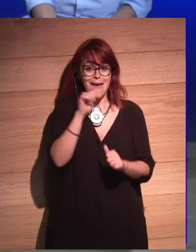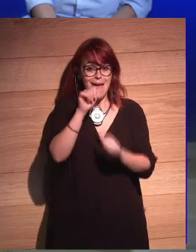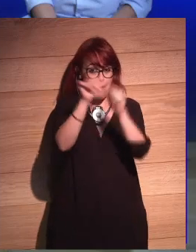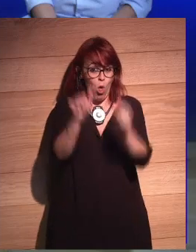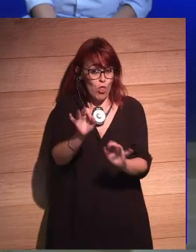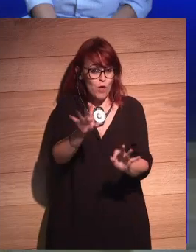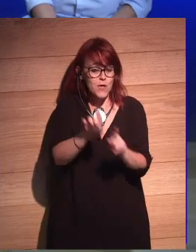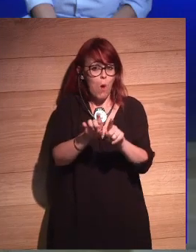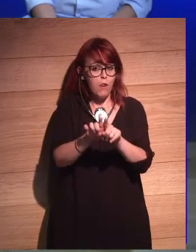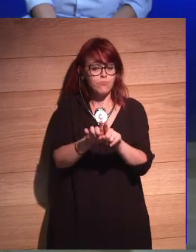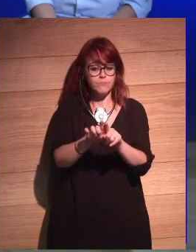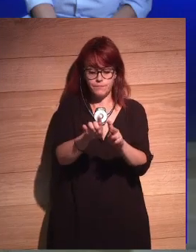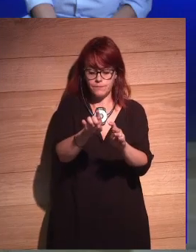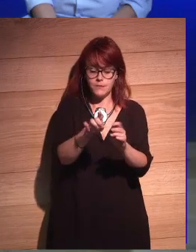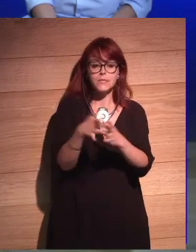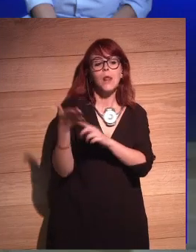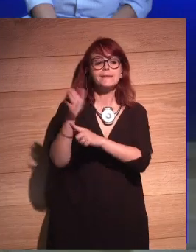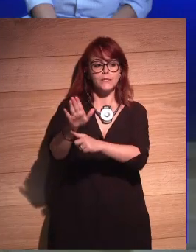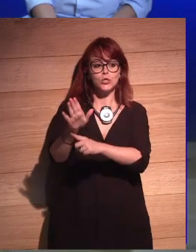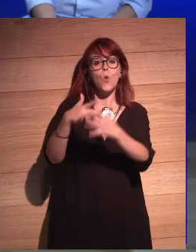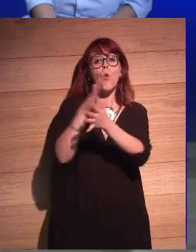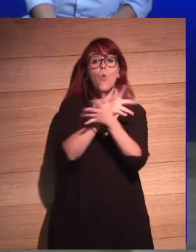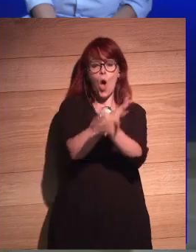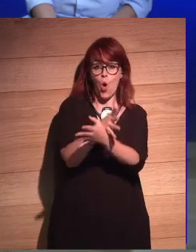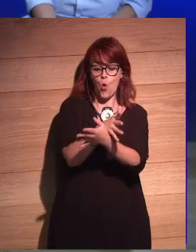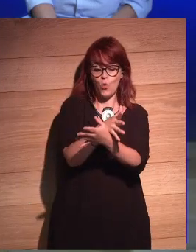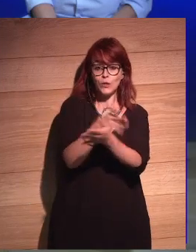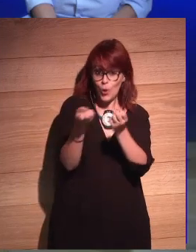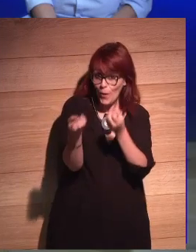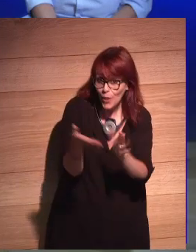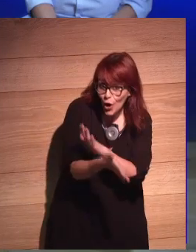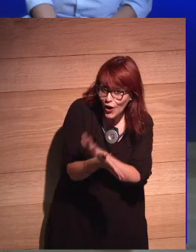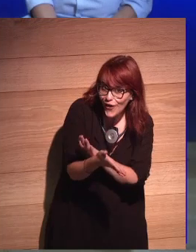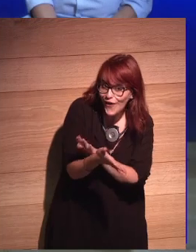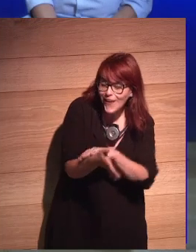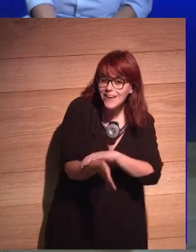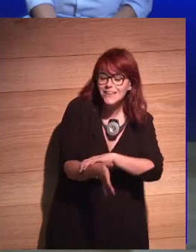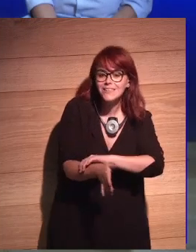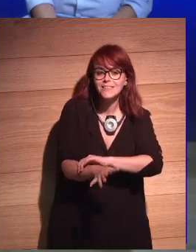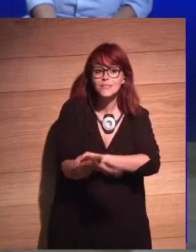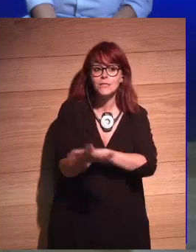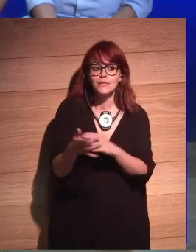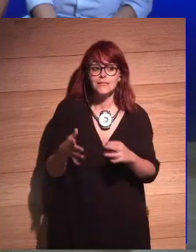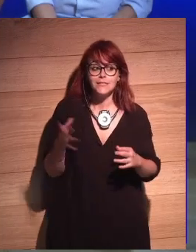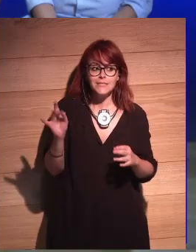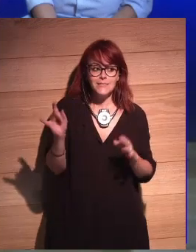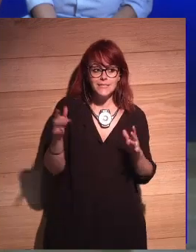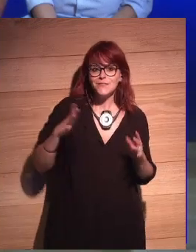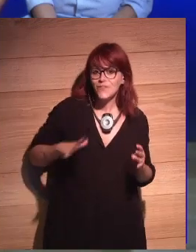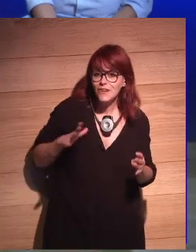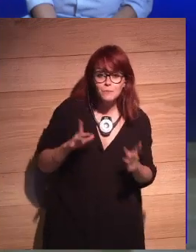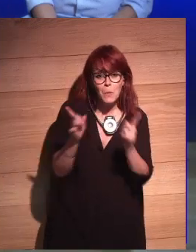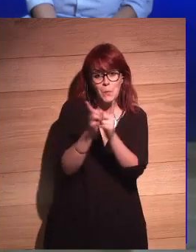example that we've just seen, I'll show her. We played a game. Can I tell you? Yeah, it was a spectacular